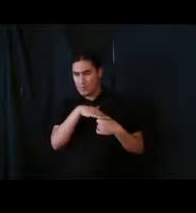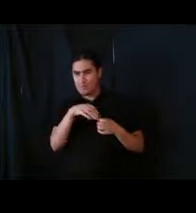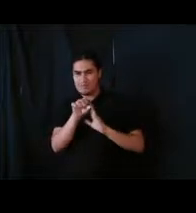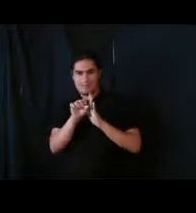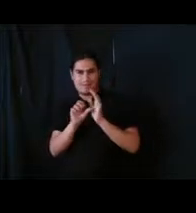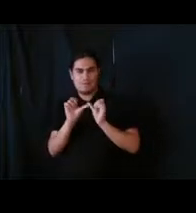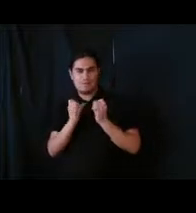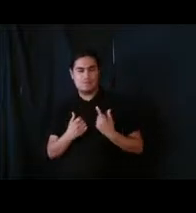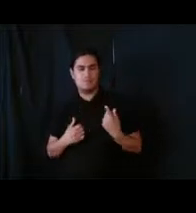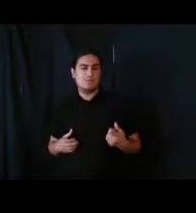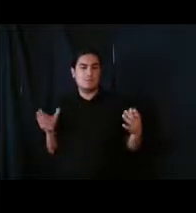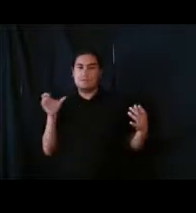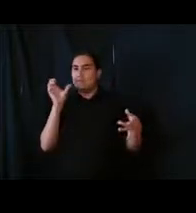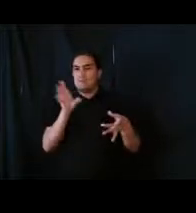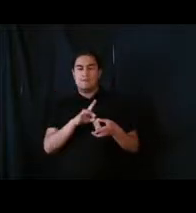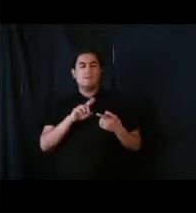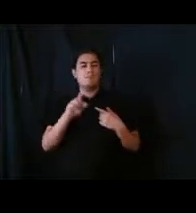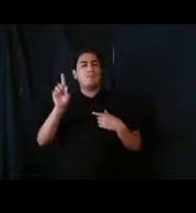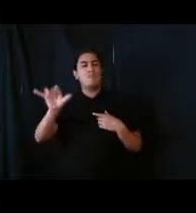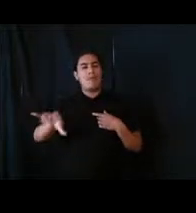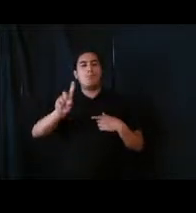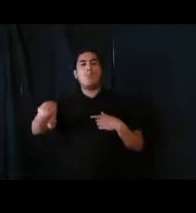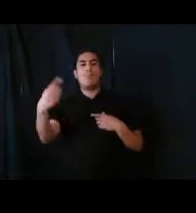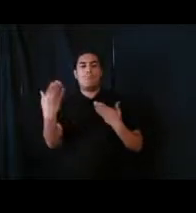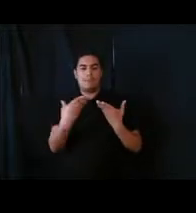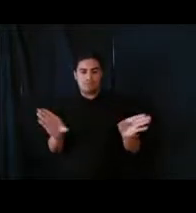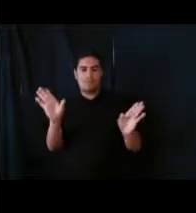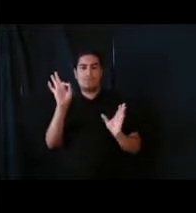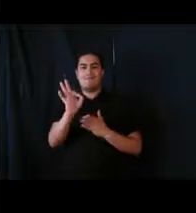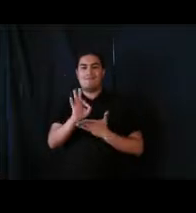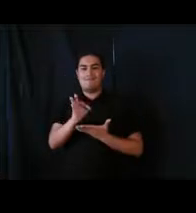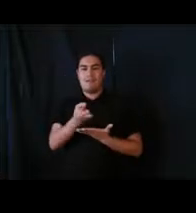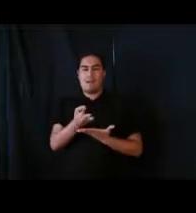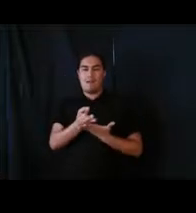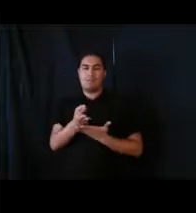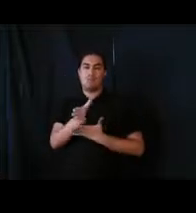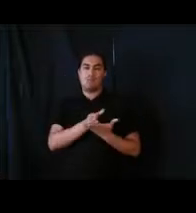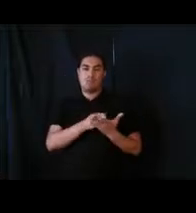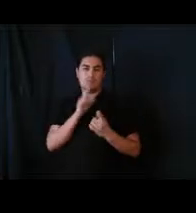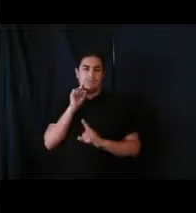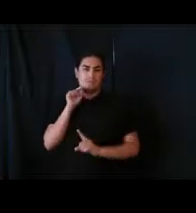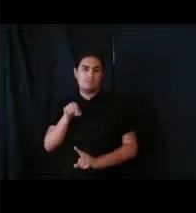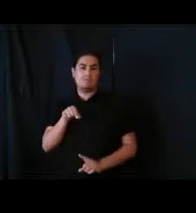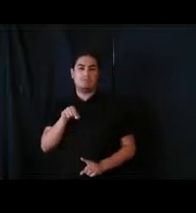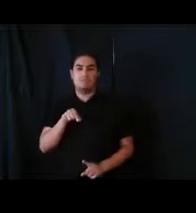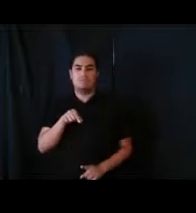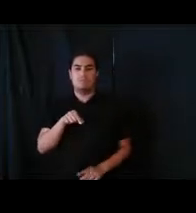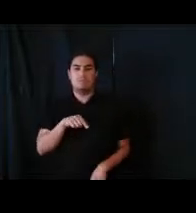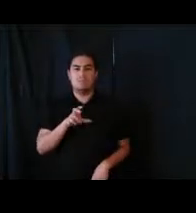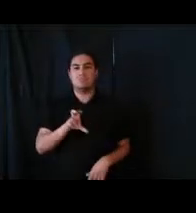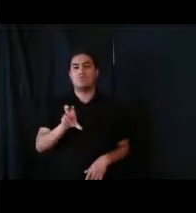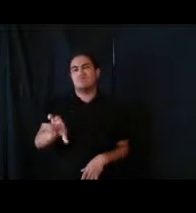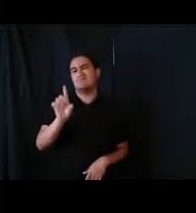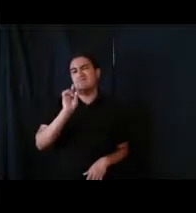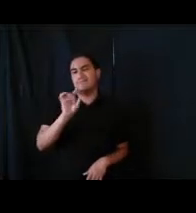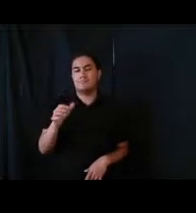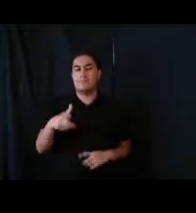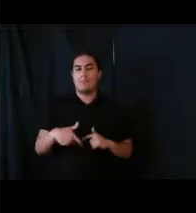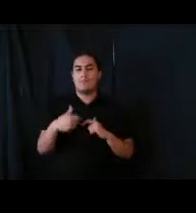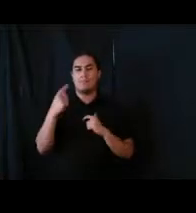agencies so only the general fund portion of that sales tax will be um put on pause for 12 months starting in october